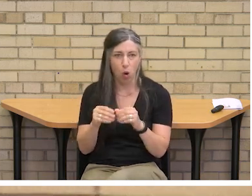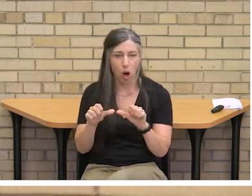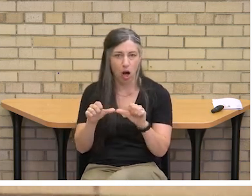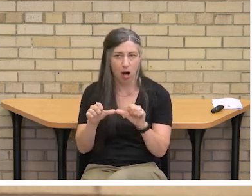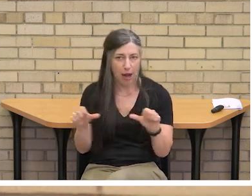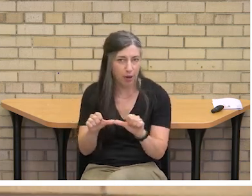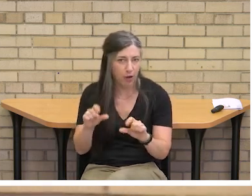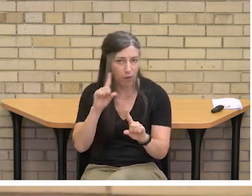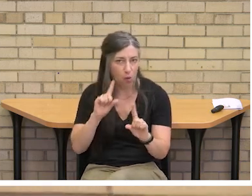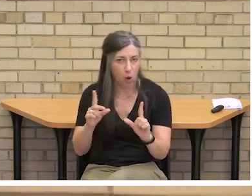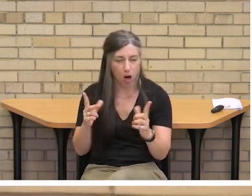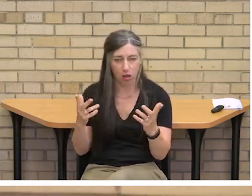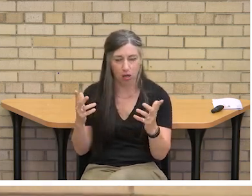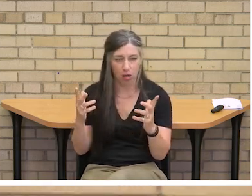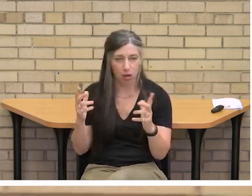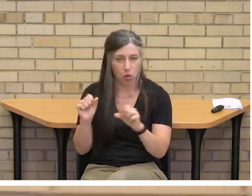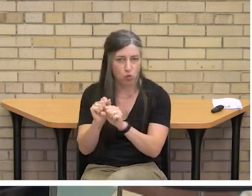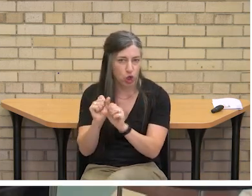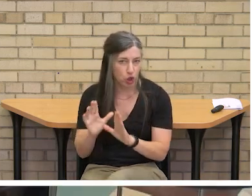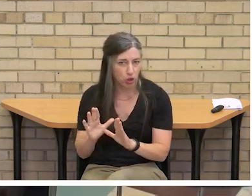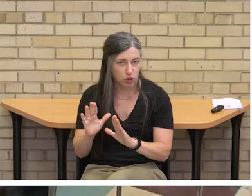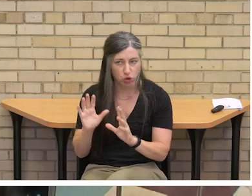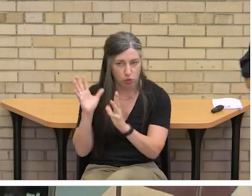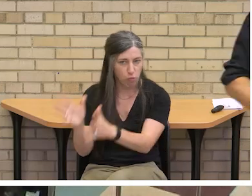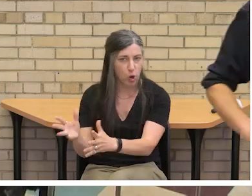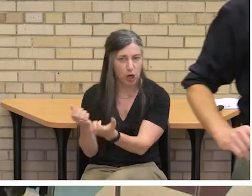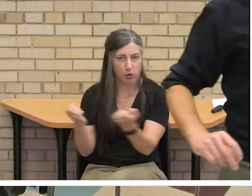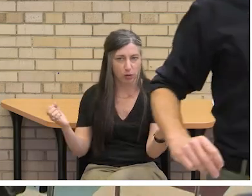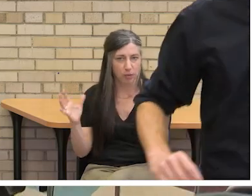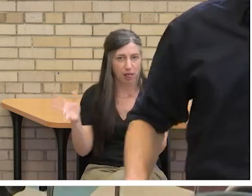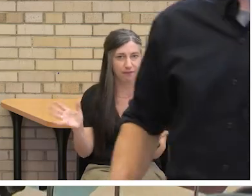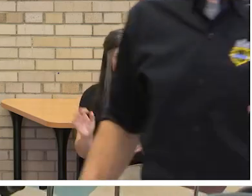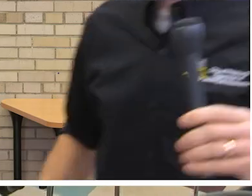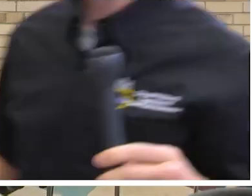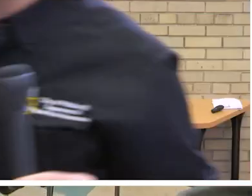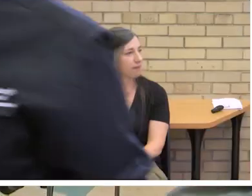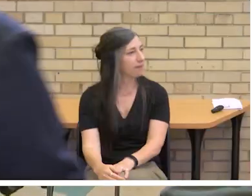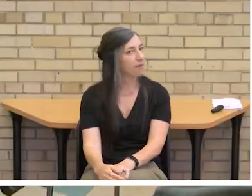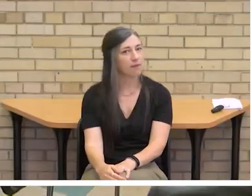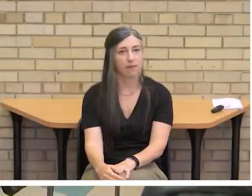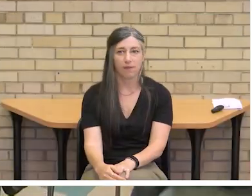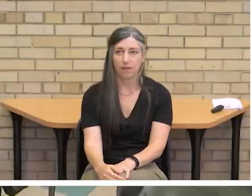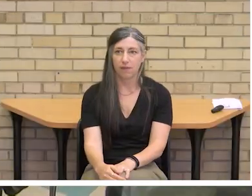room for equipment. Can I take the question?